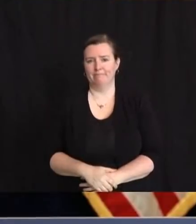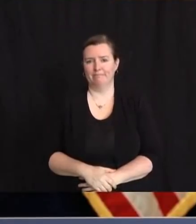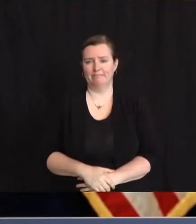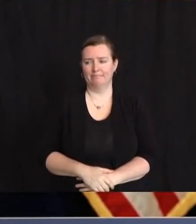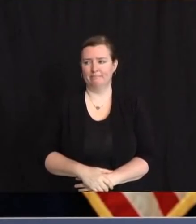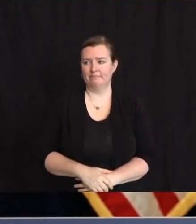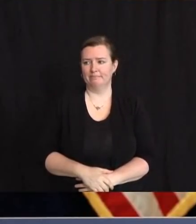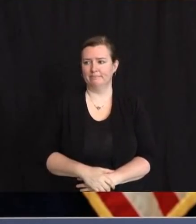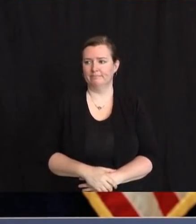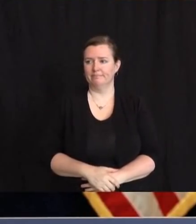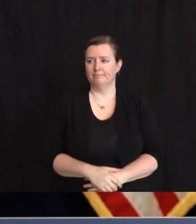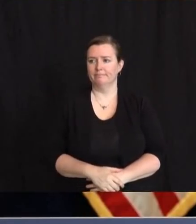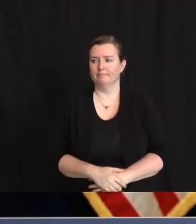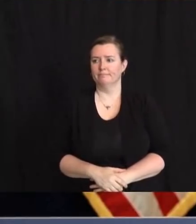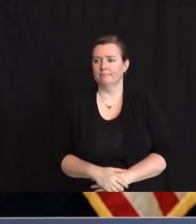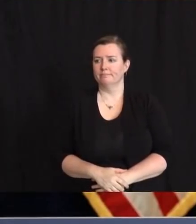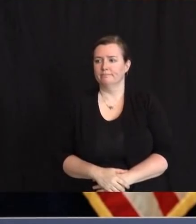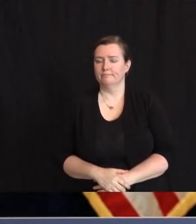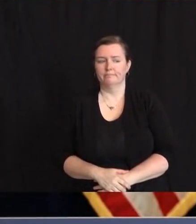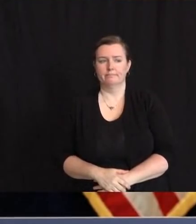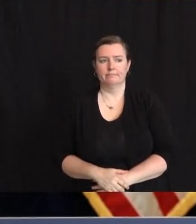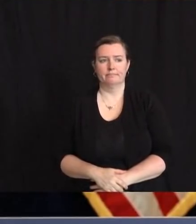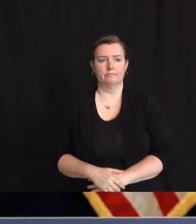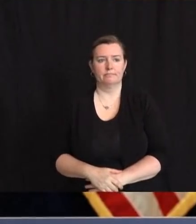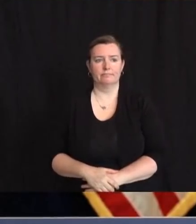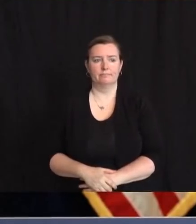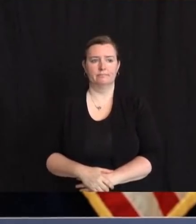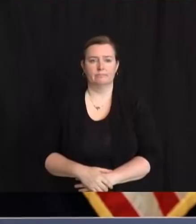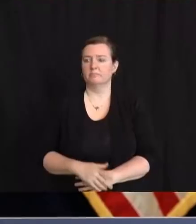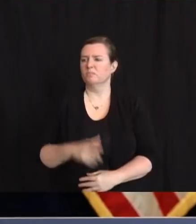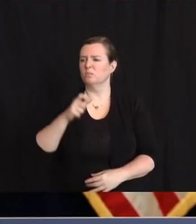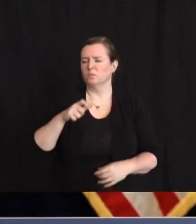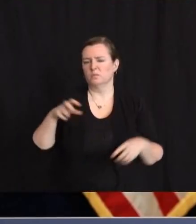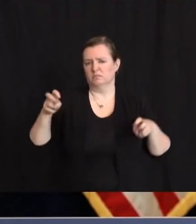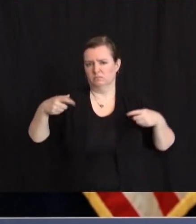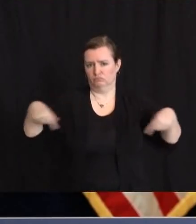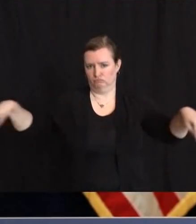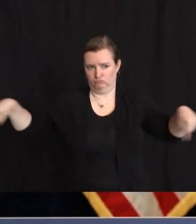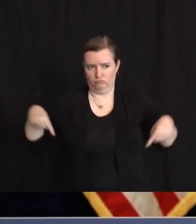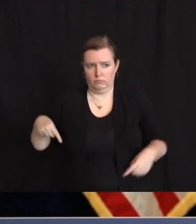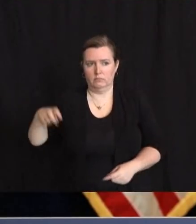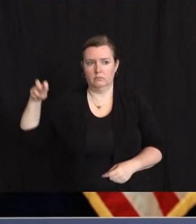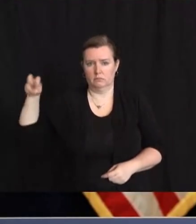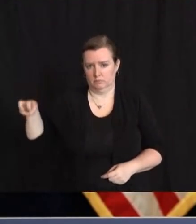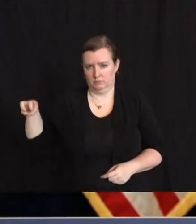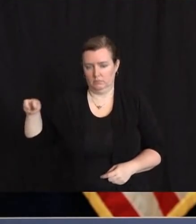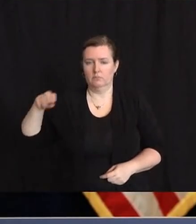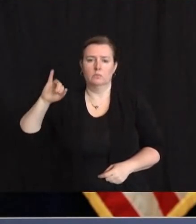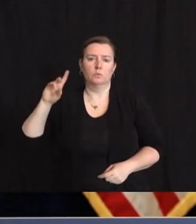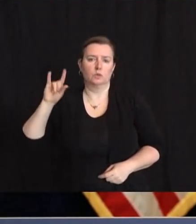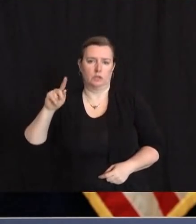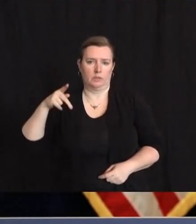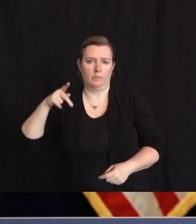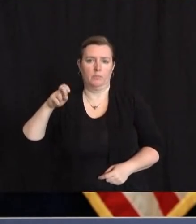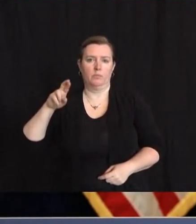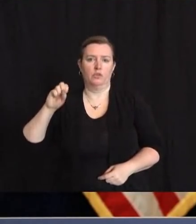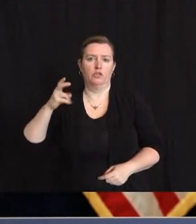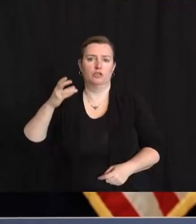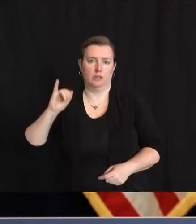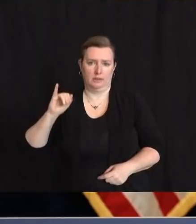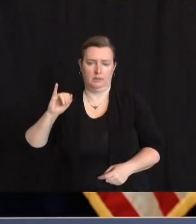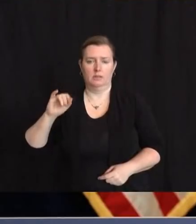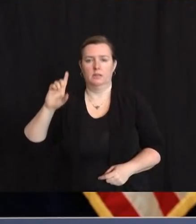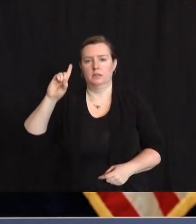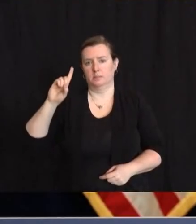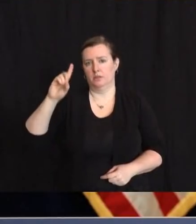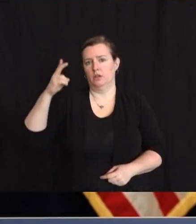With me today, beginning to my right, the woman who needs no introduction, the Commissioner of the Department of Health, Judy Persicelli. Judy,